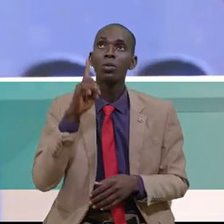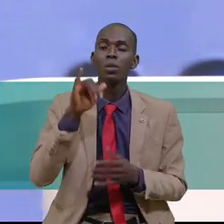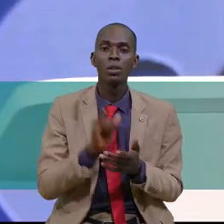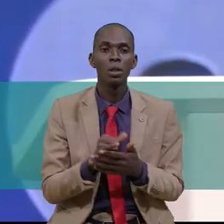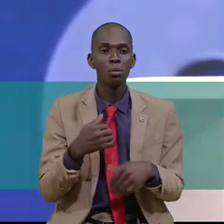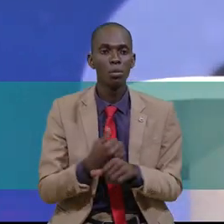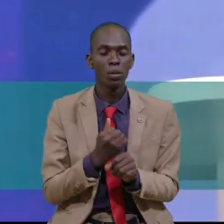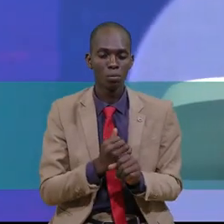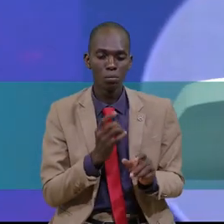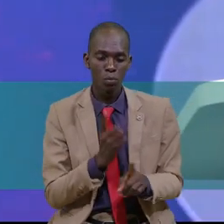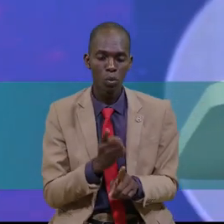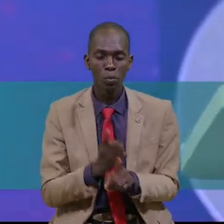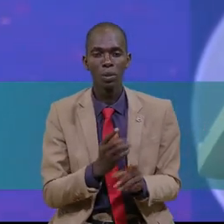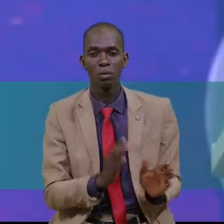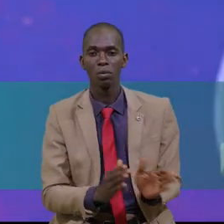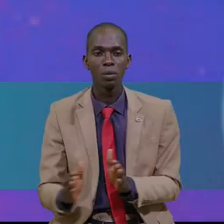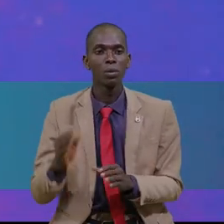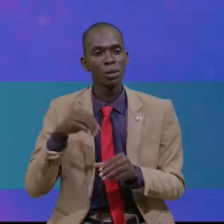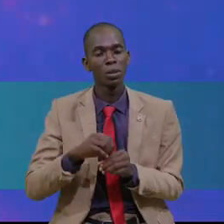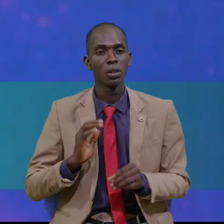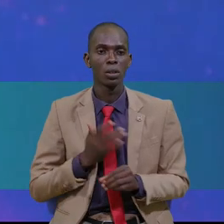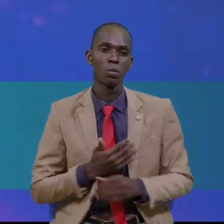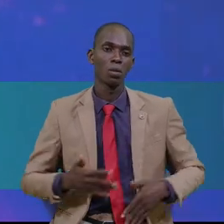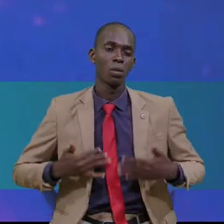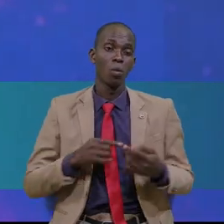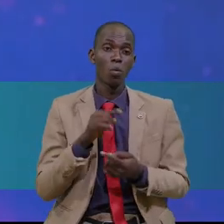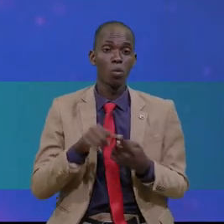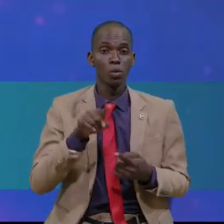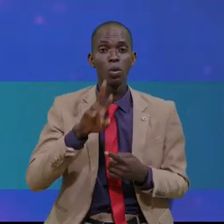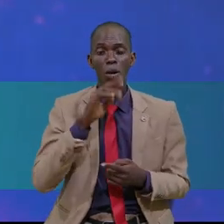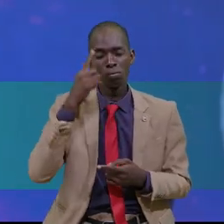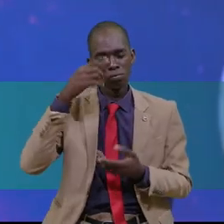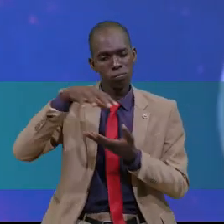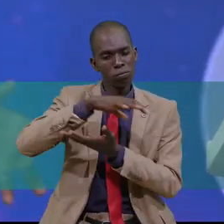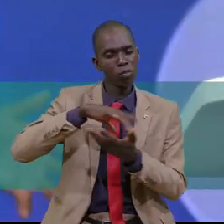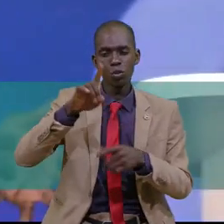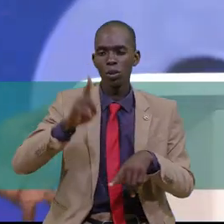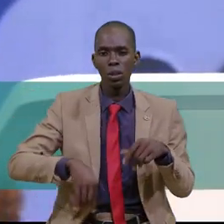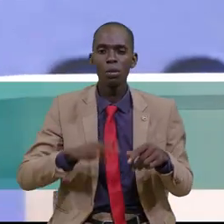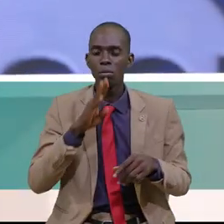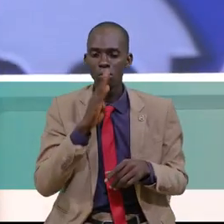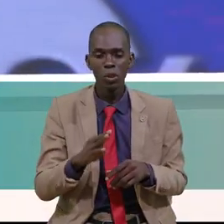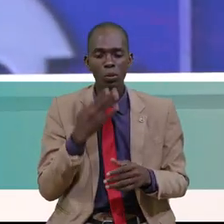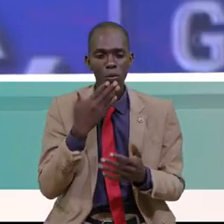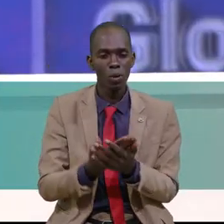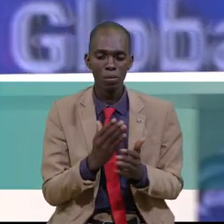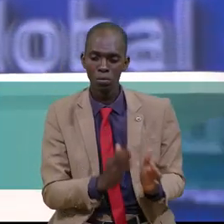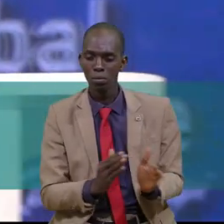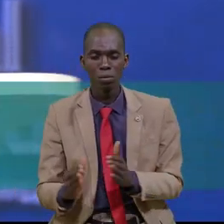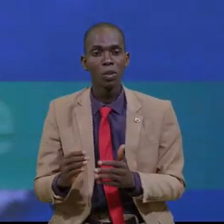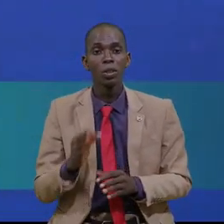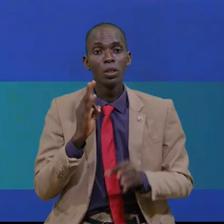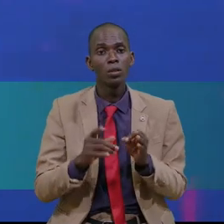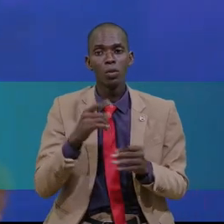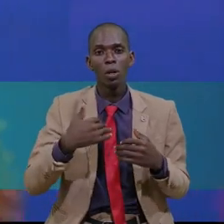to our lives. You know, when you are confused, you cannot be orderly. And when you are traumatized, you cannot